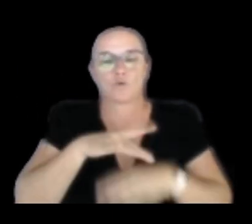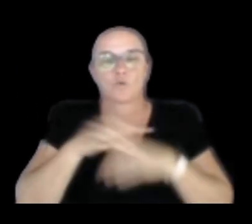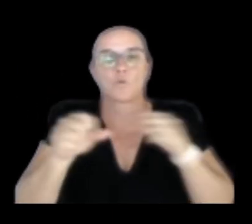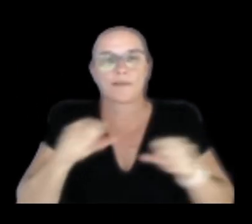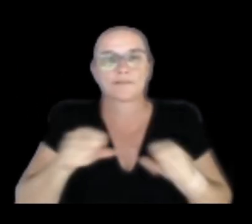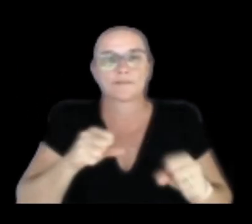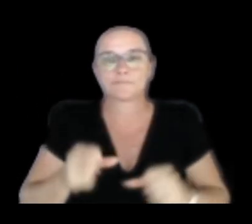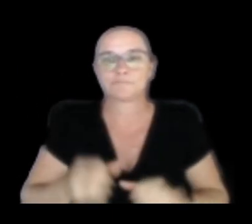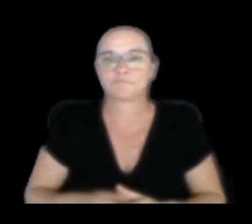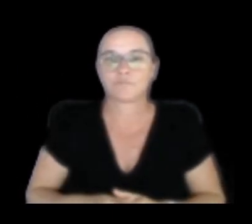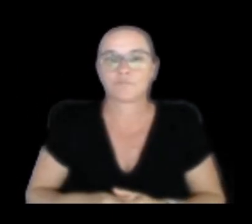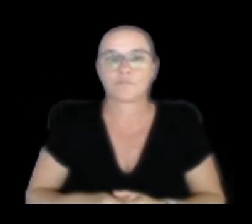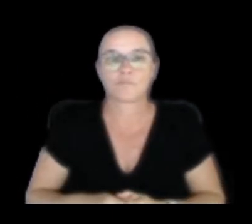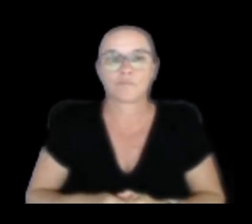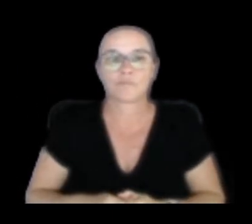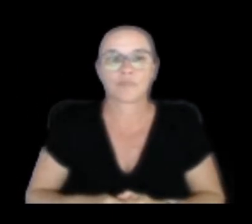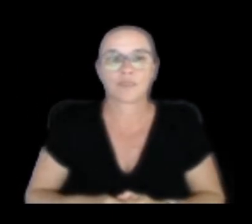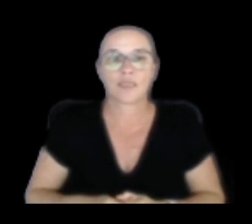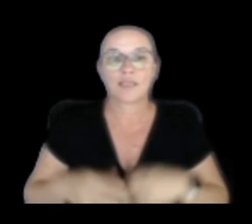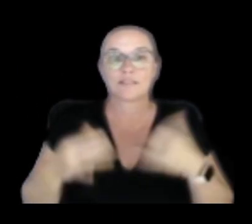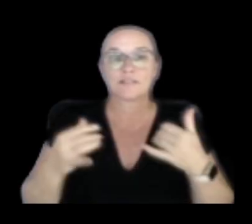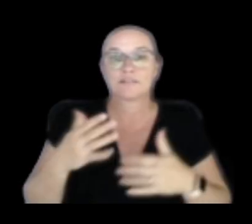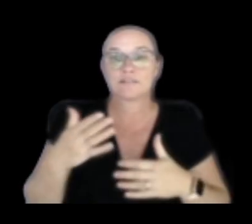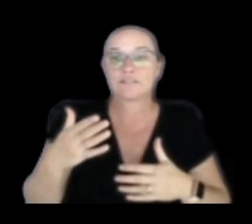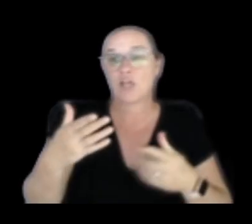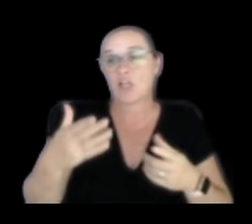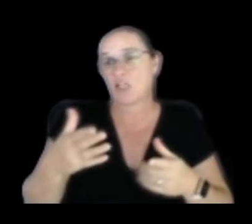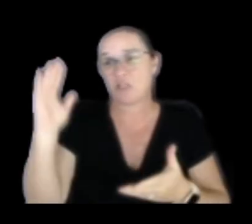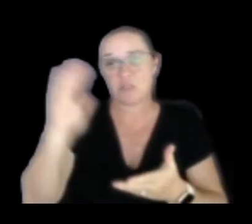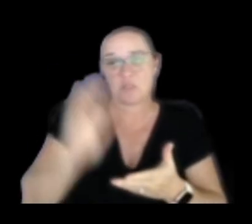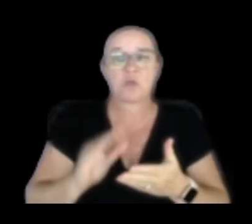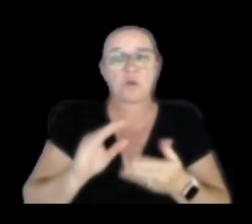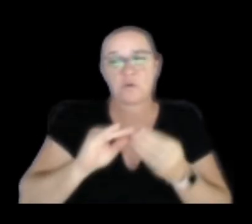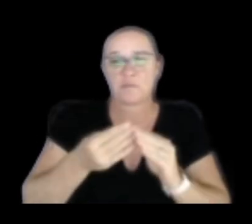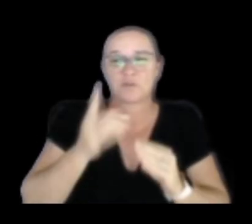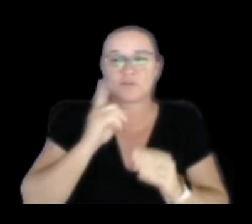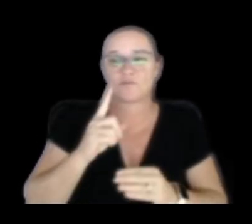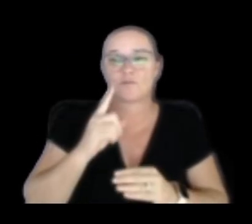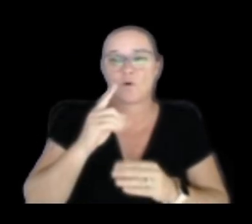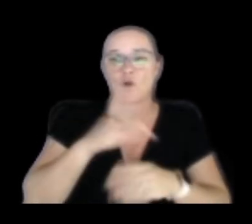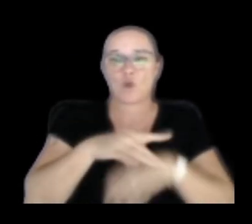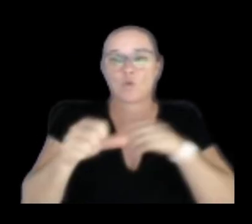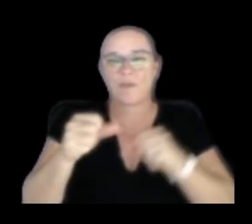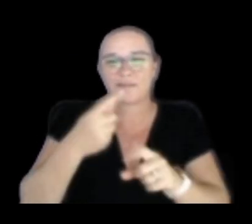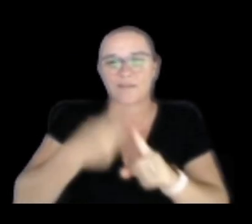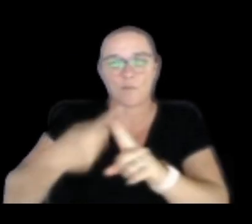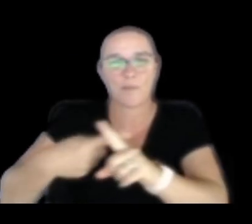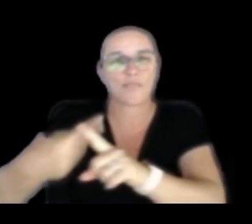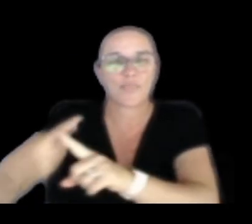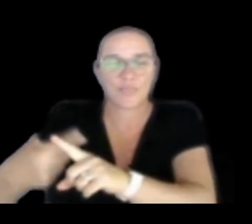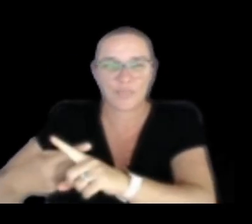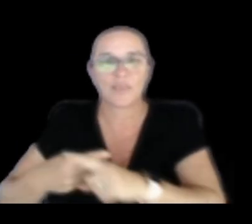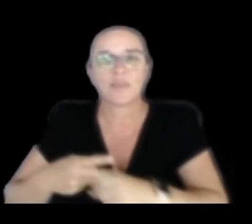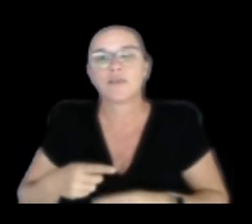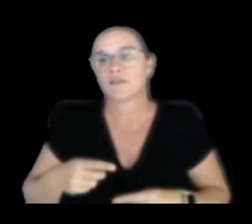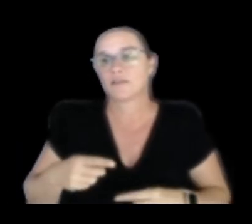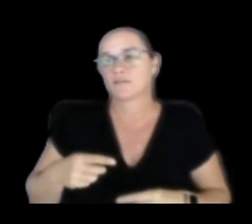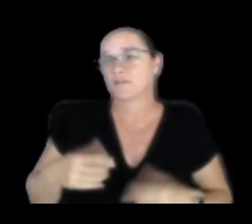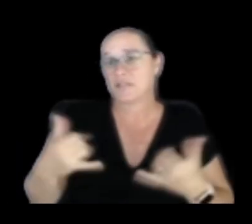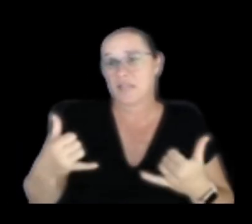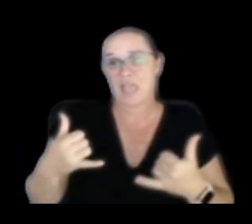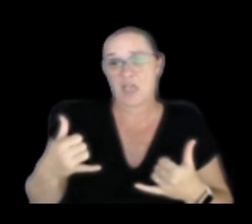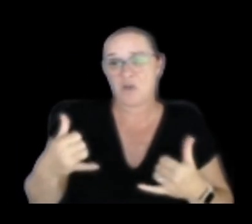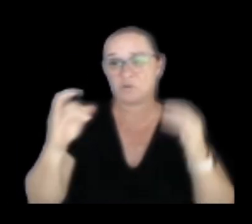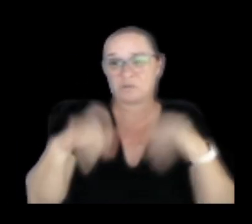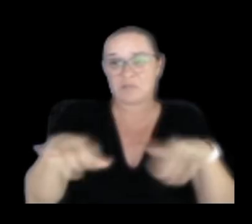That puts it still here in earthquakes per month in this very low range. That's been typical for well over a year